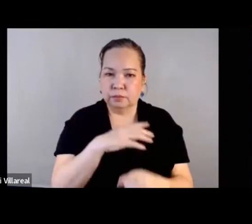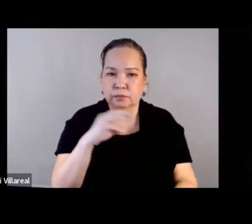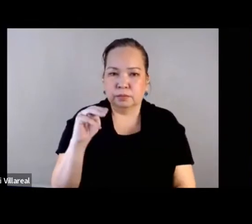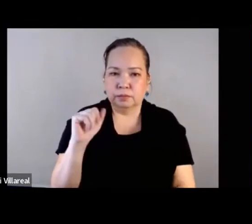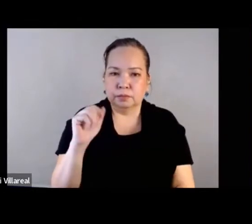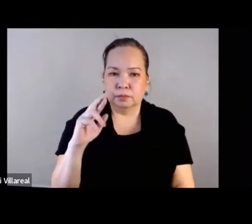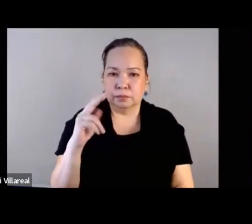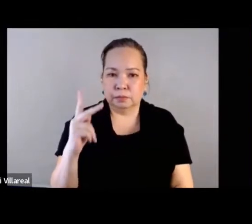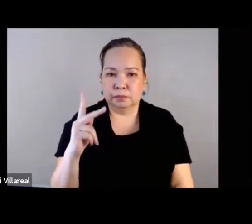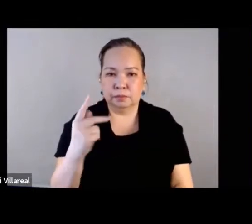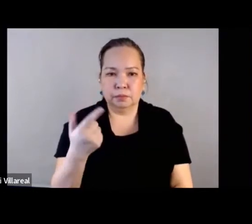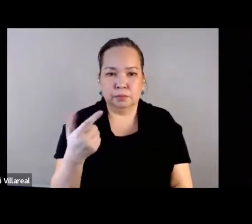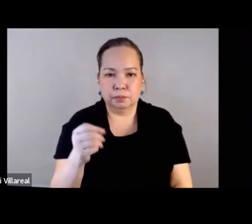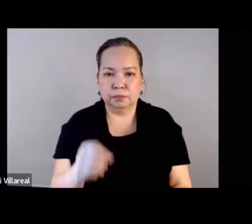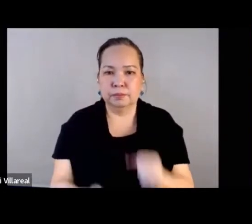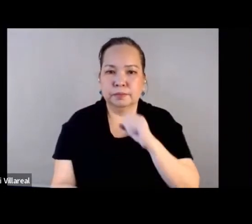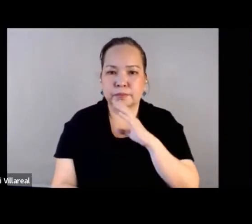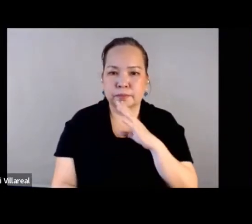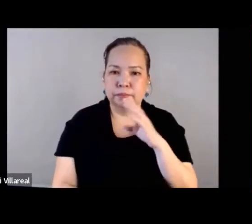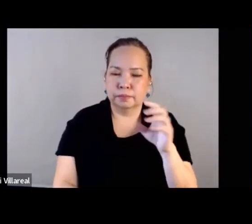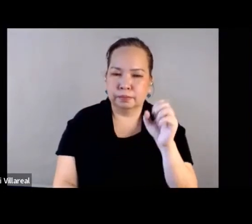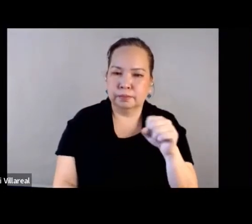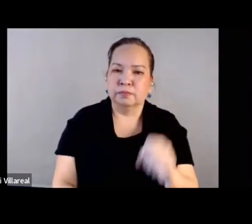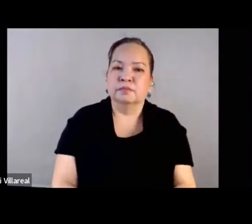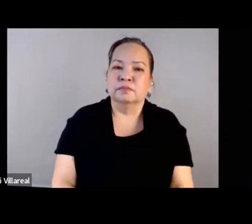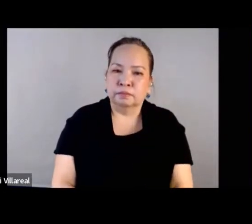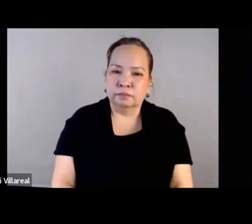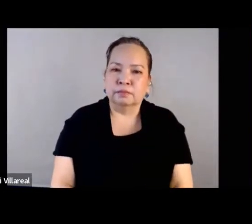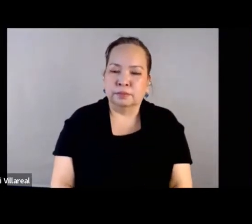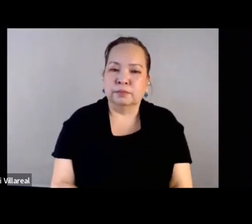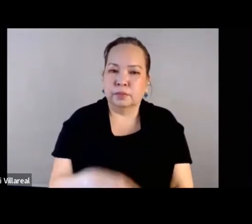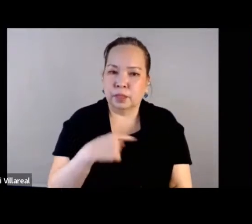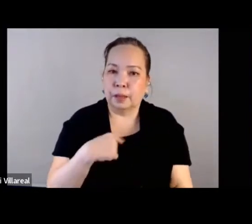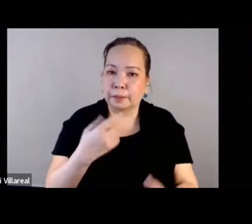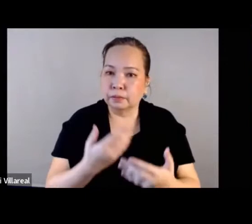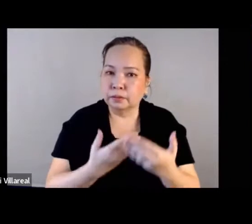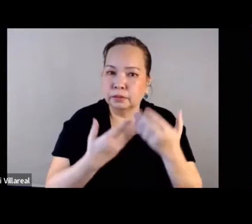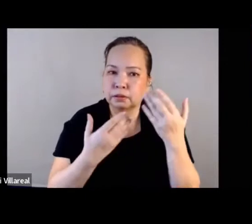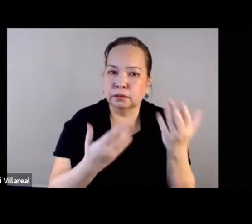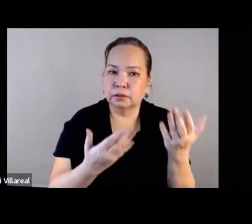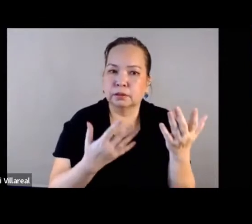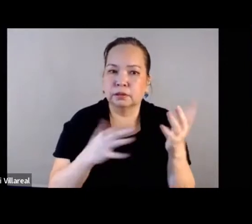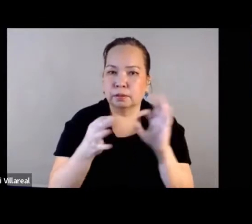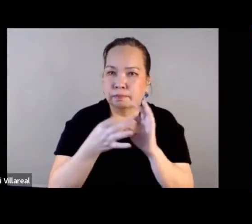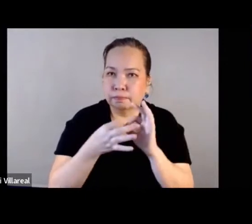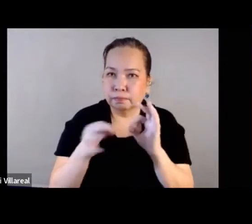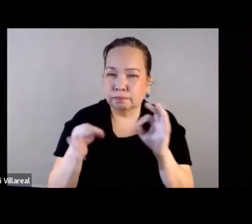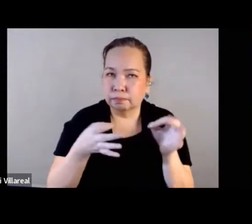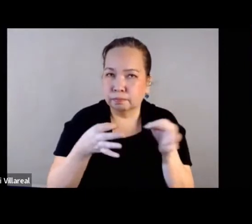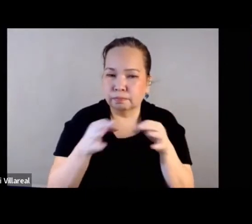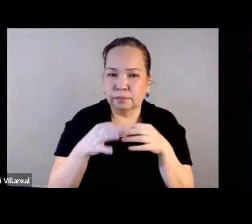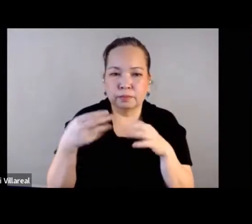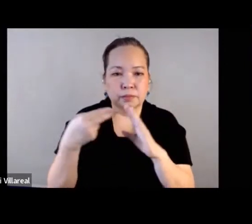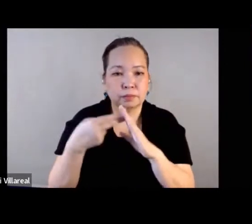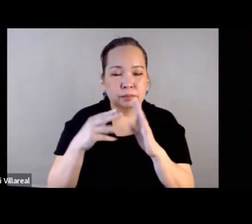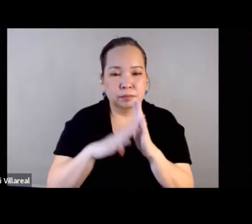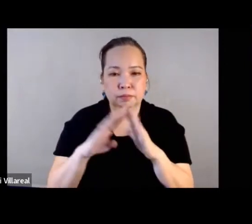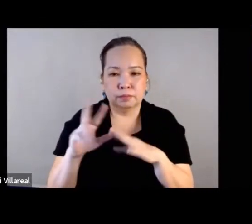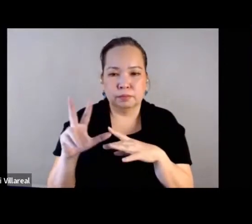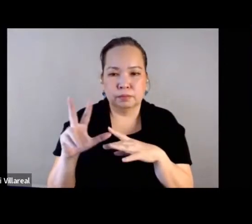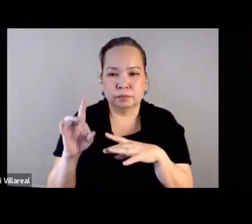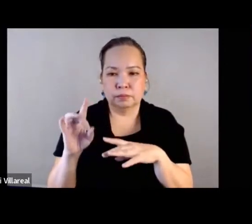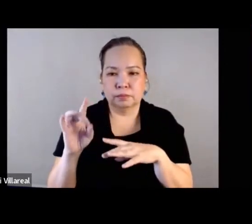Chair. I would like to move that the explanatory note of House Bill 3847